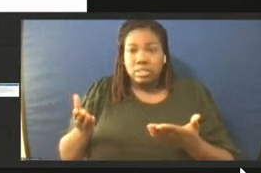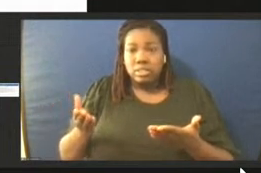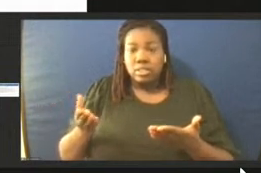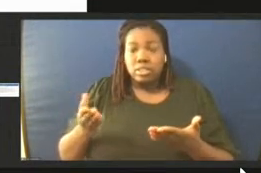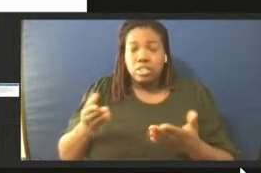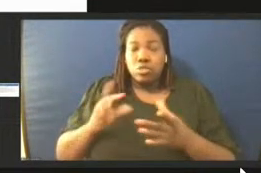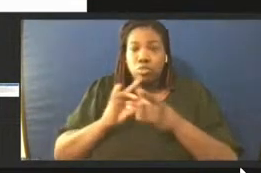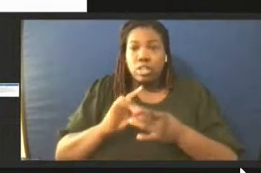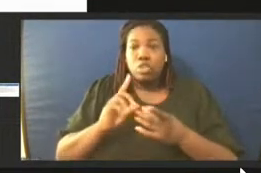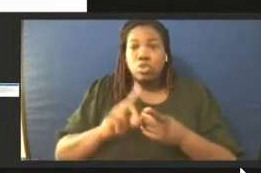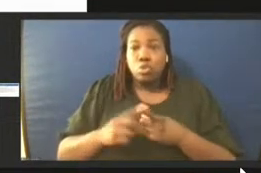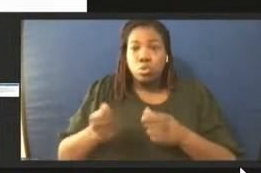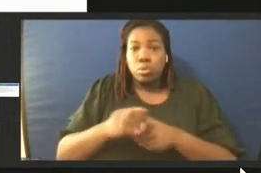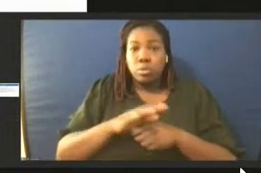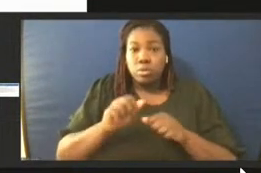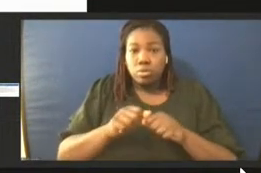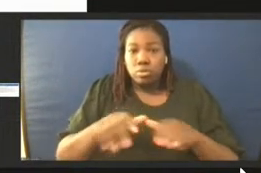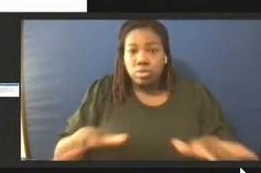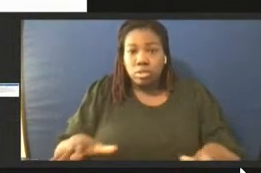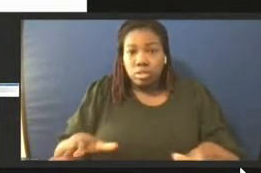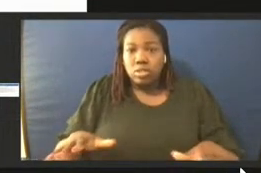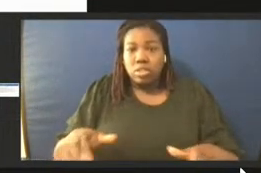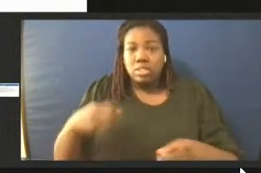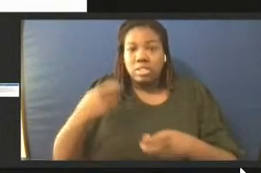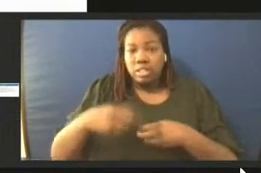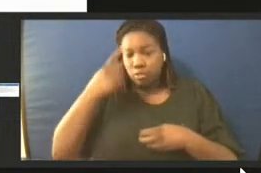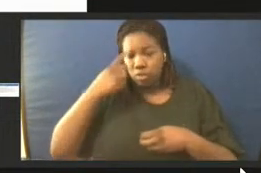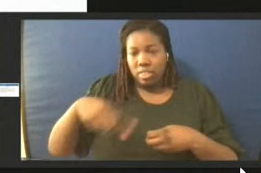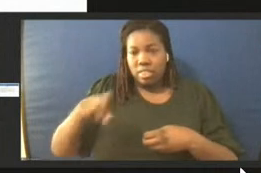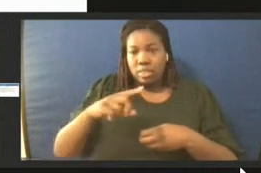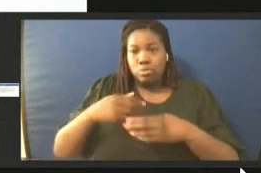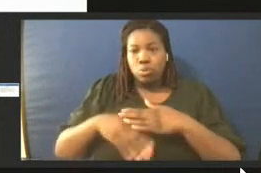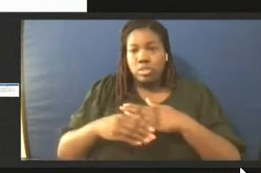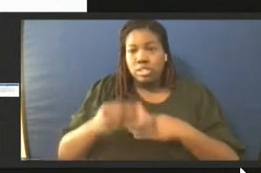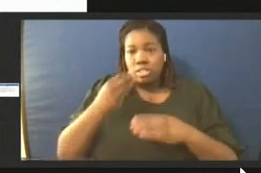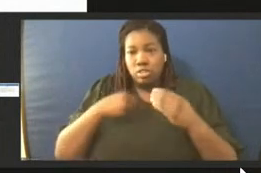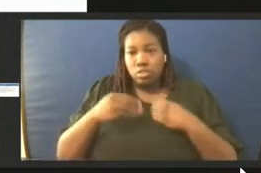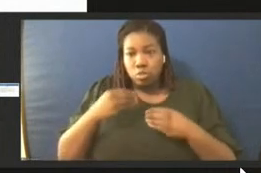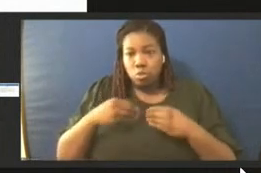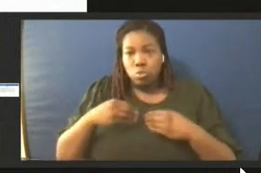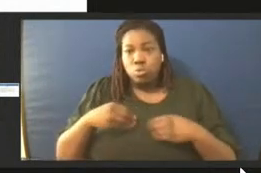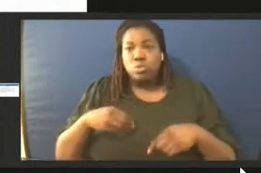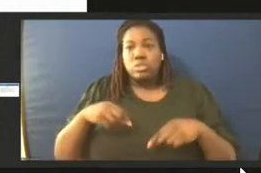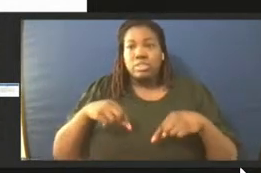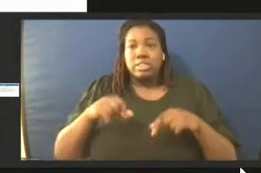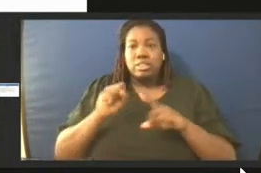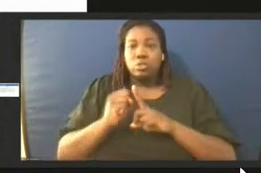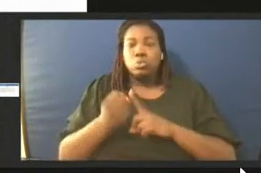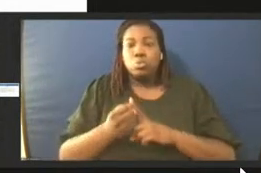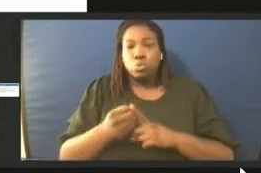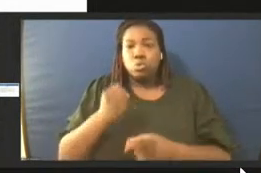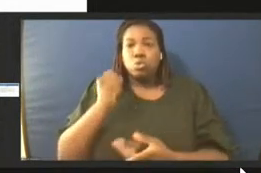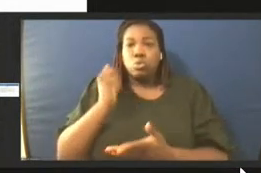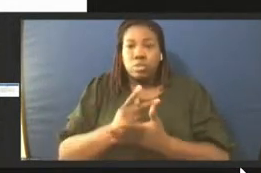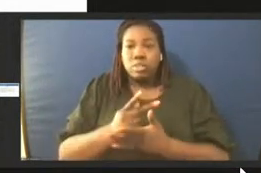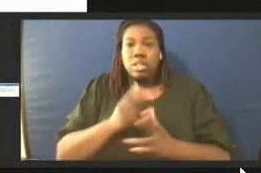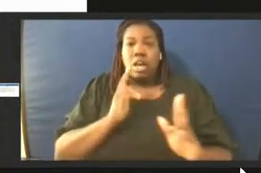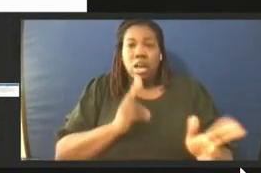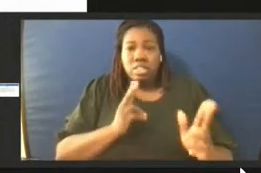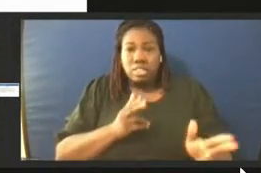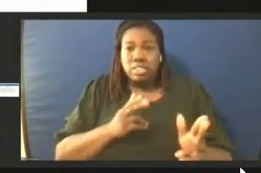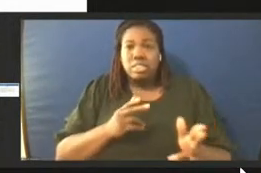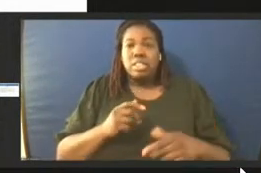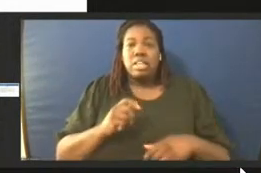pandemic and making it difficult for them to access food. And in such cases, to authorize hunting and fishing openings